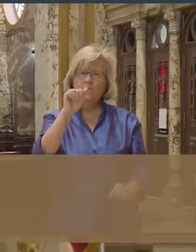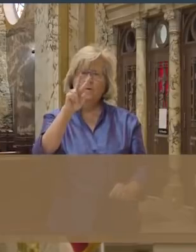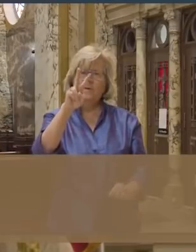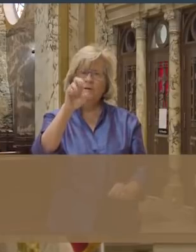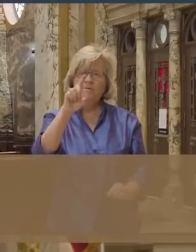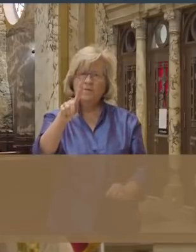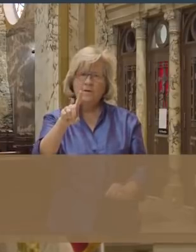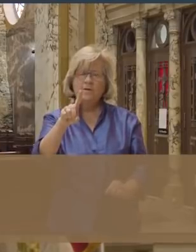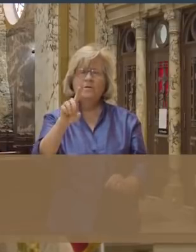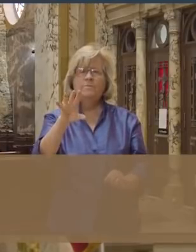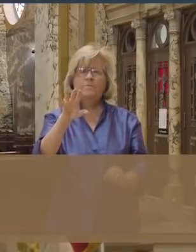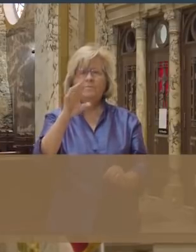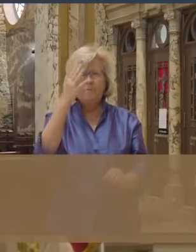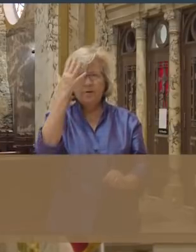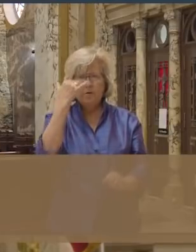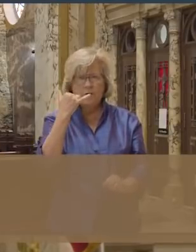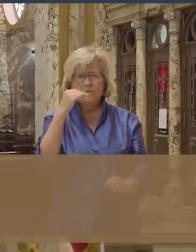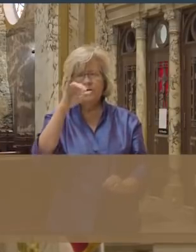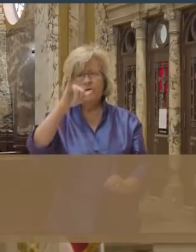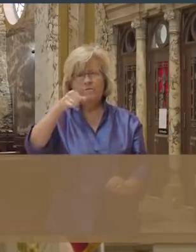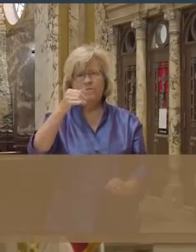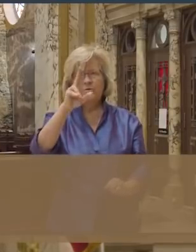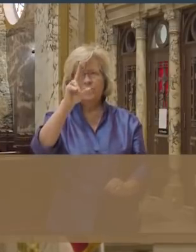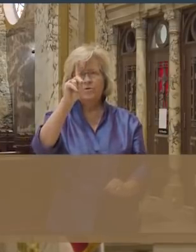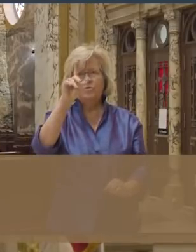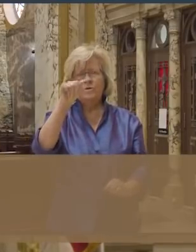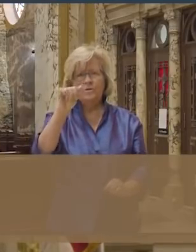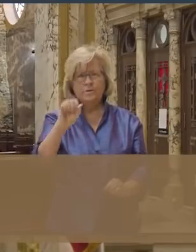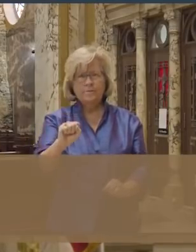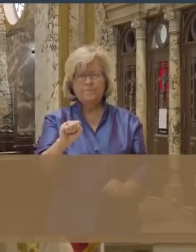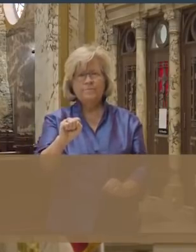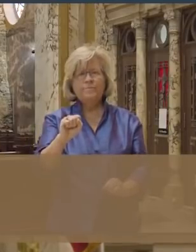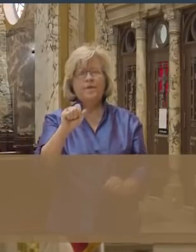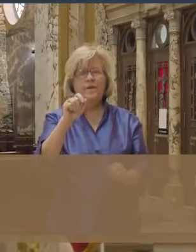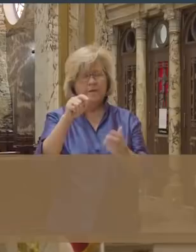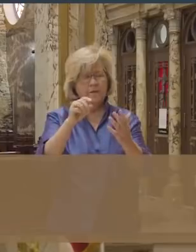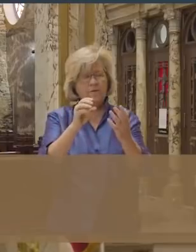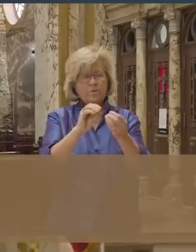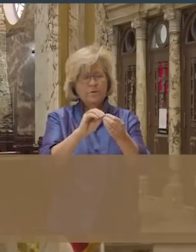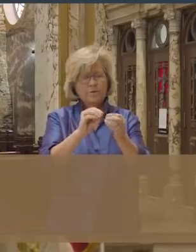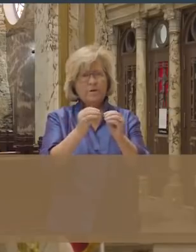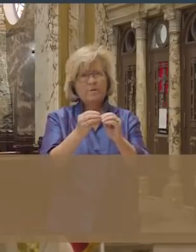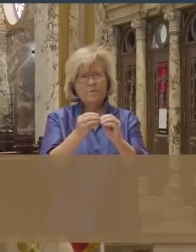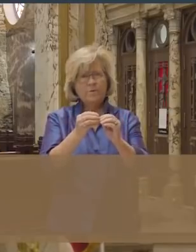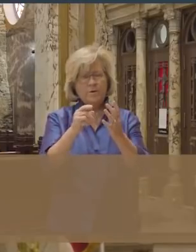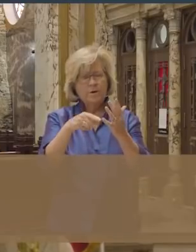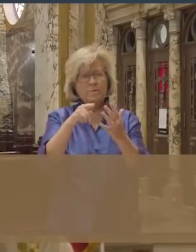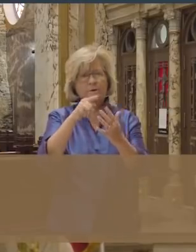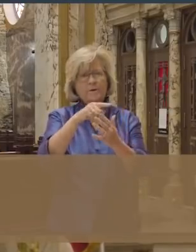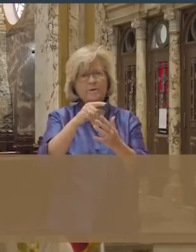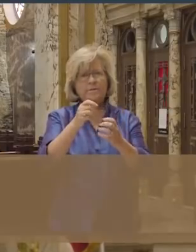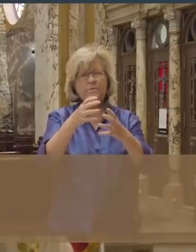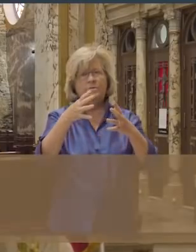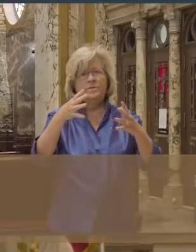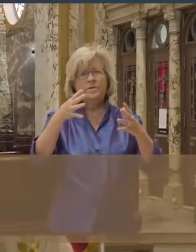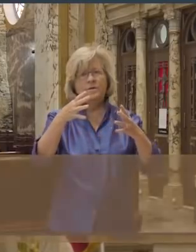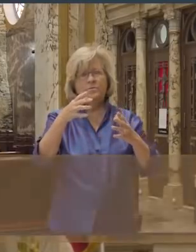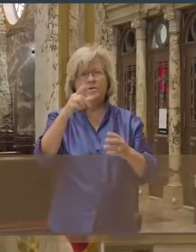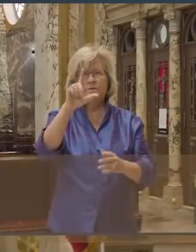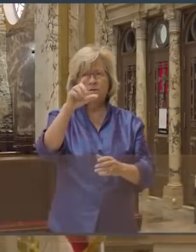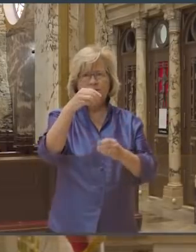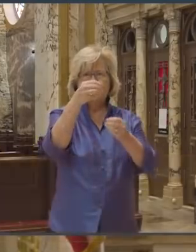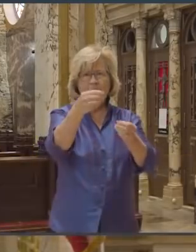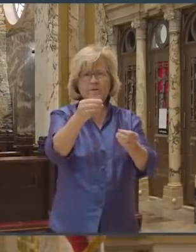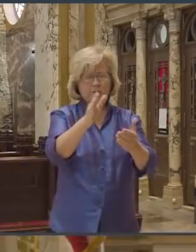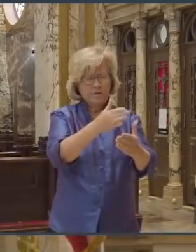was the guide for those who arrested Jesus. He was numbered among us and was allotted a share in this